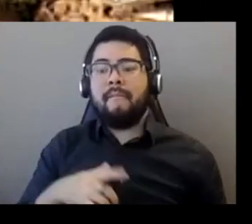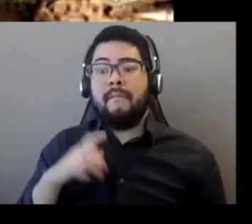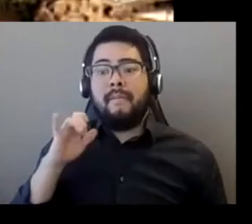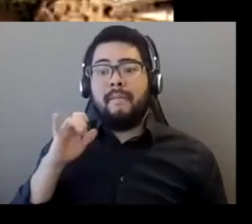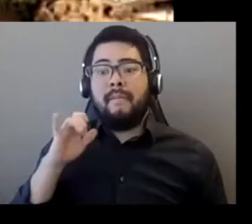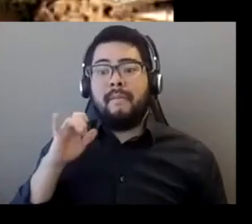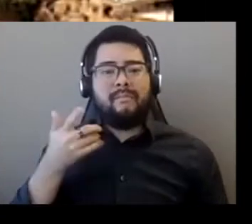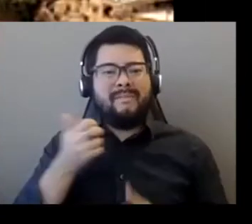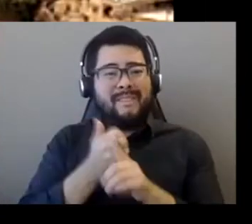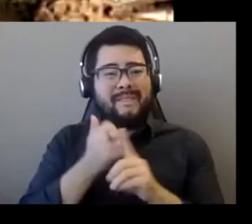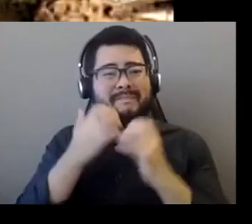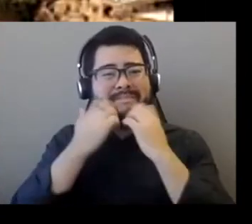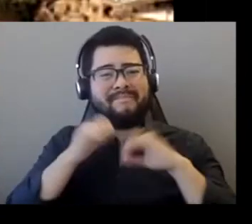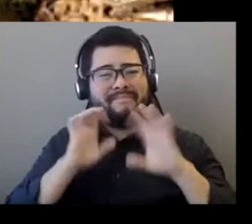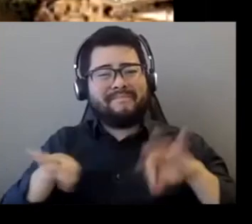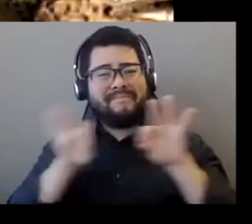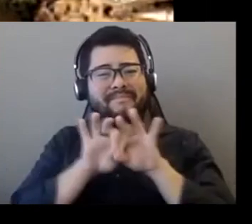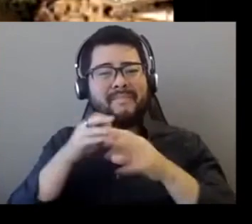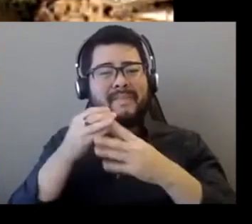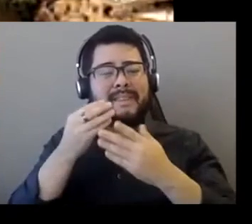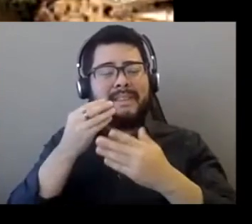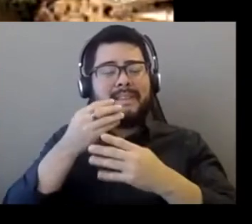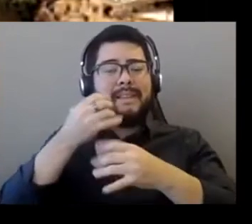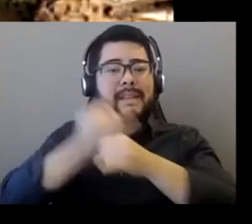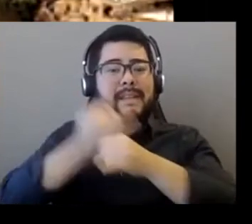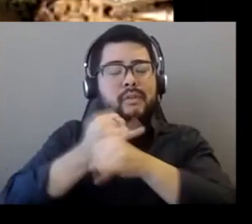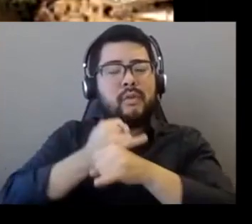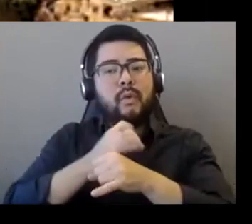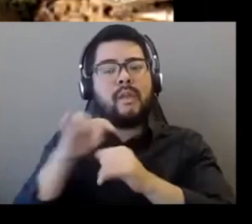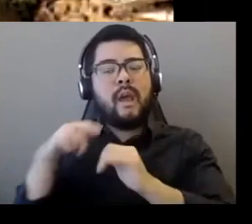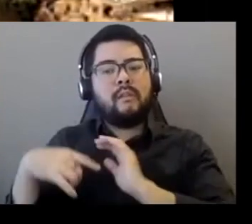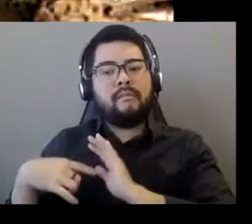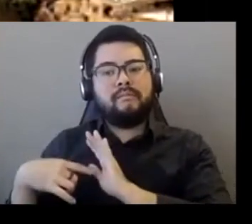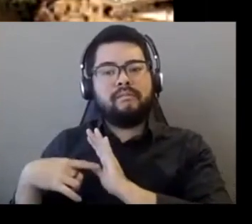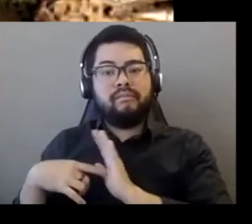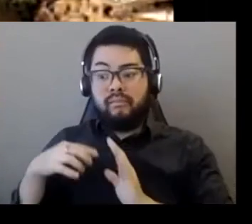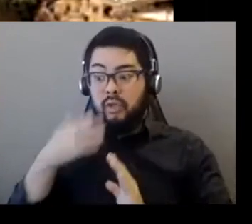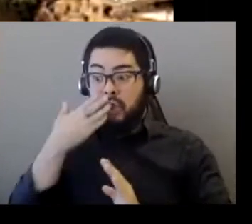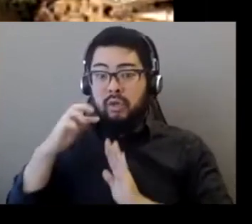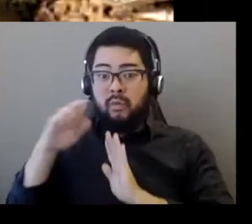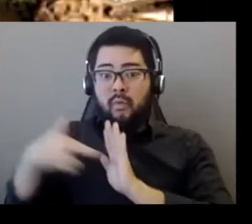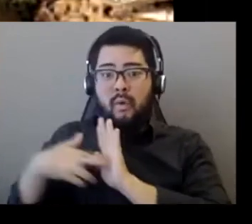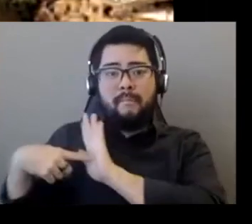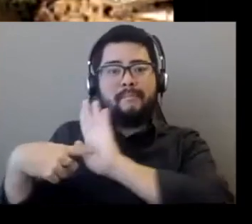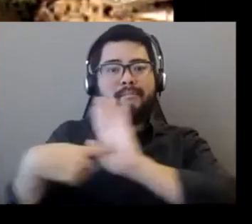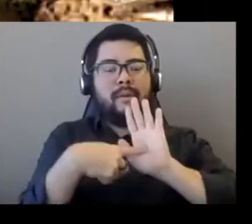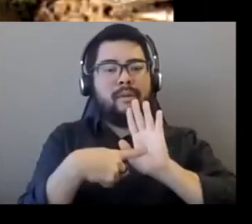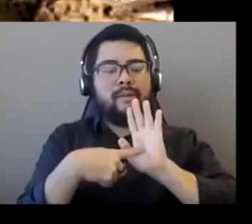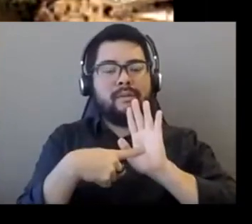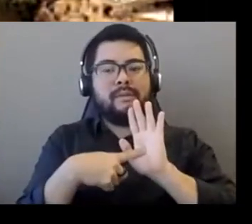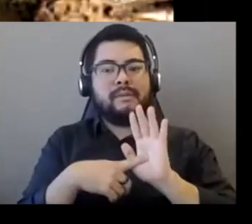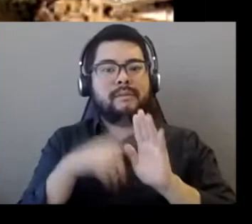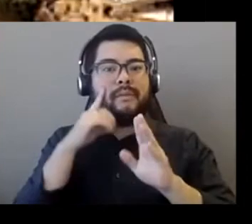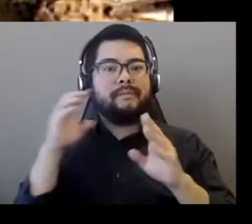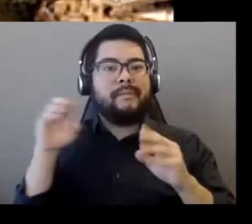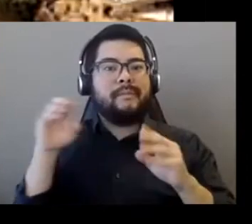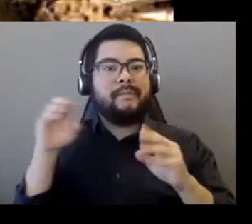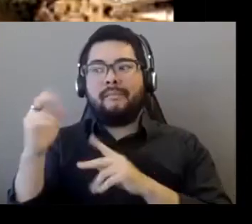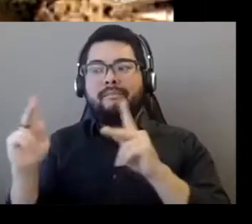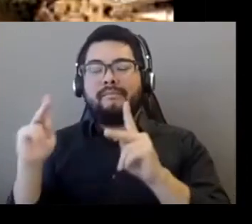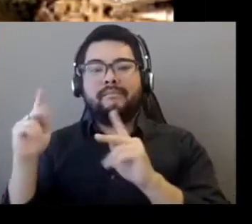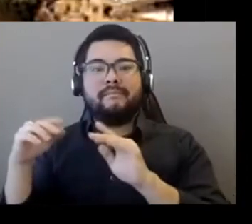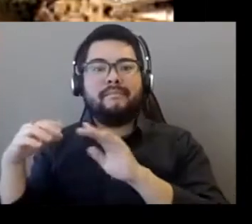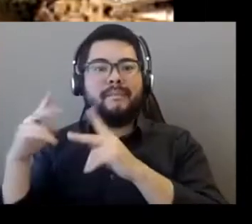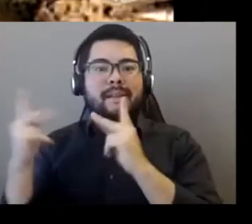crucial institutes doing the kind of work modeling the ideas that you've been sharing with us. So we